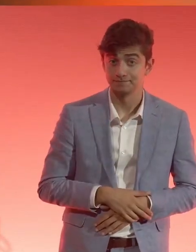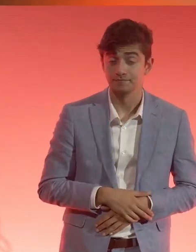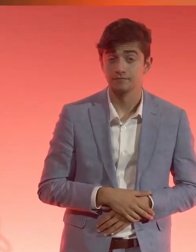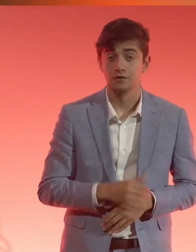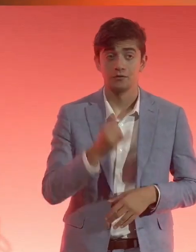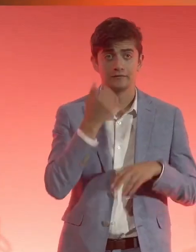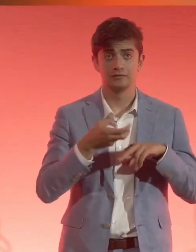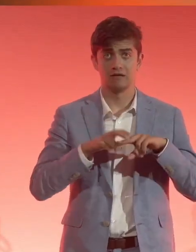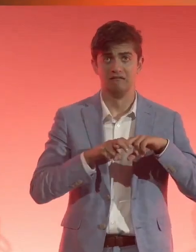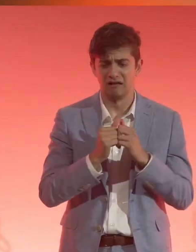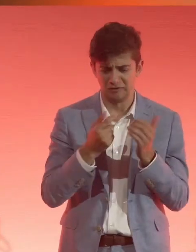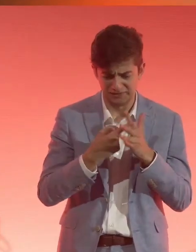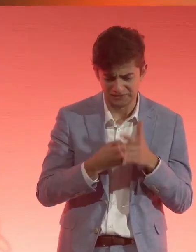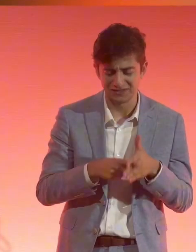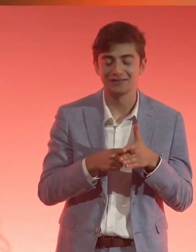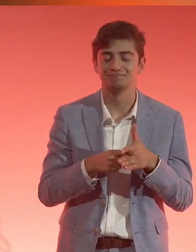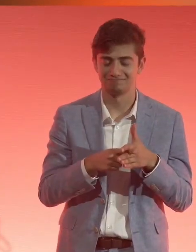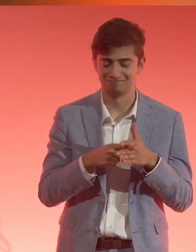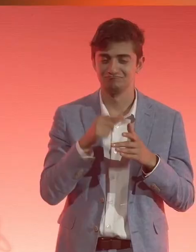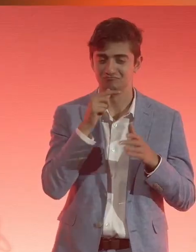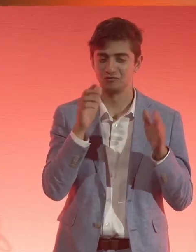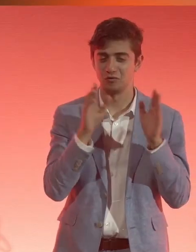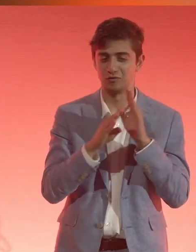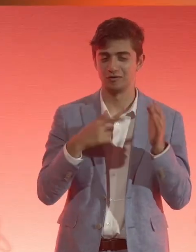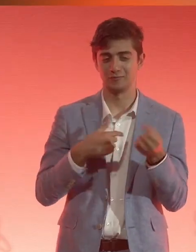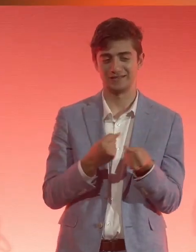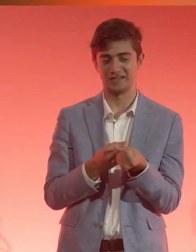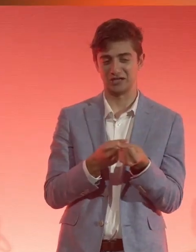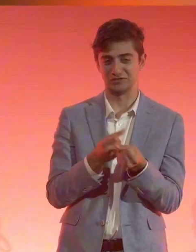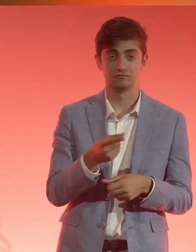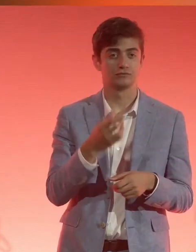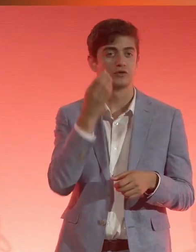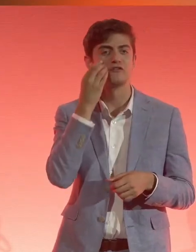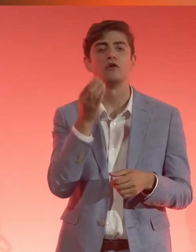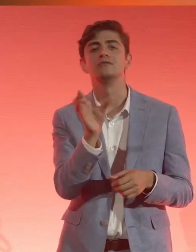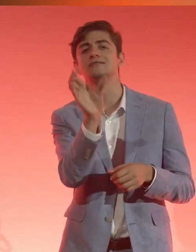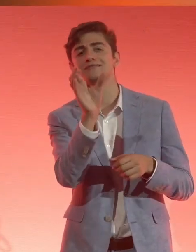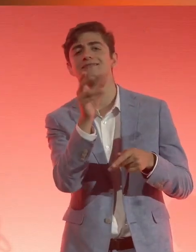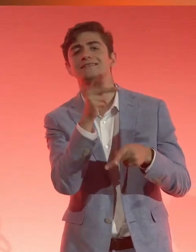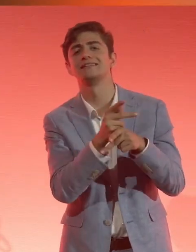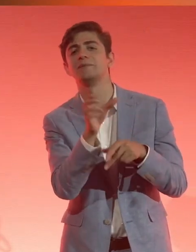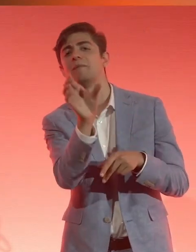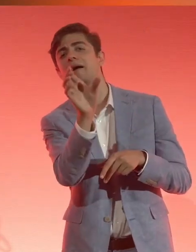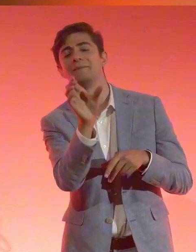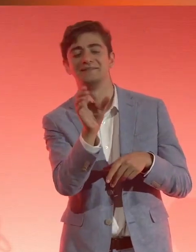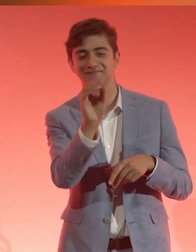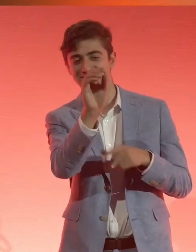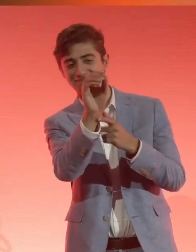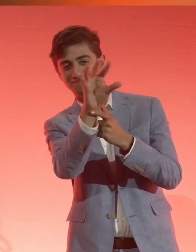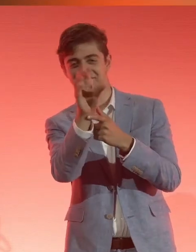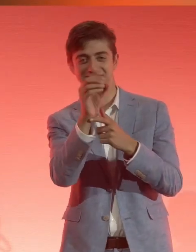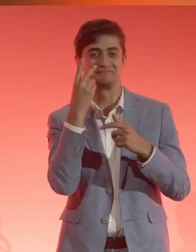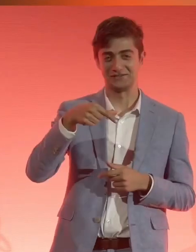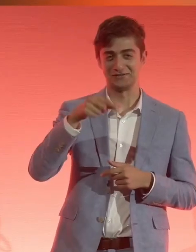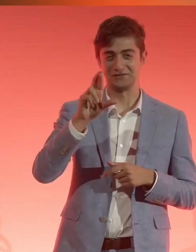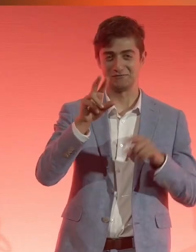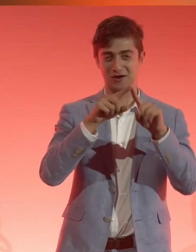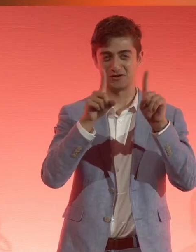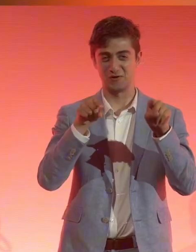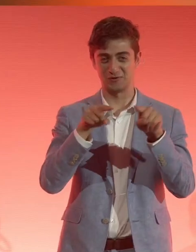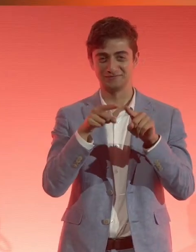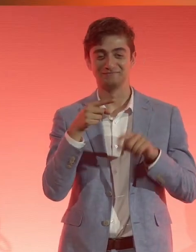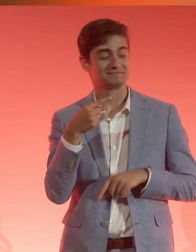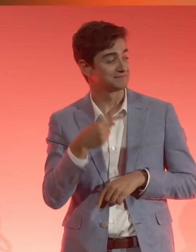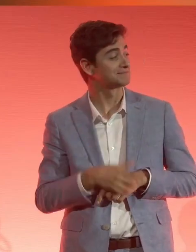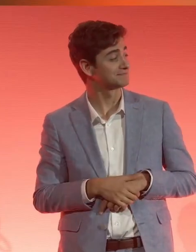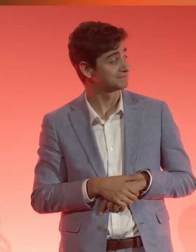how do I get started? Don't worry, we got you covered. You can keep your phones up and go to this QR code website where we have